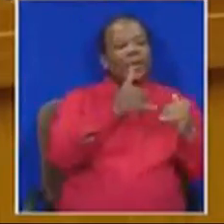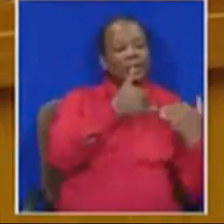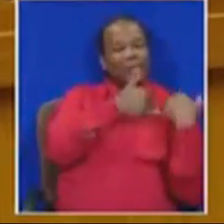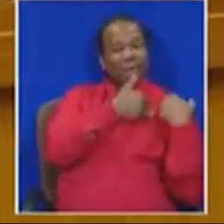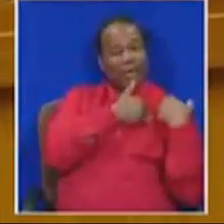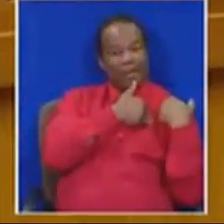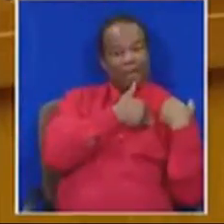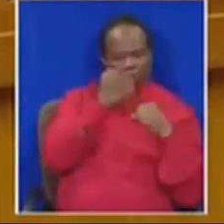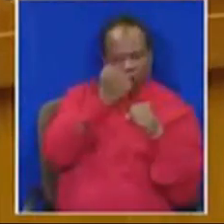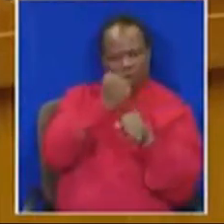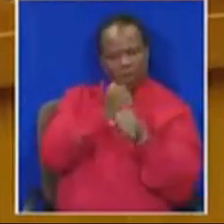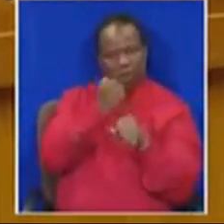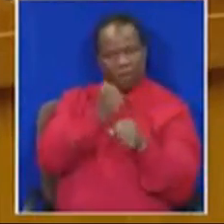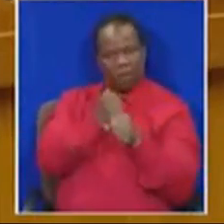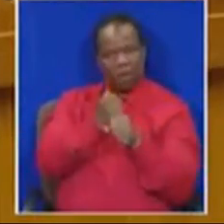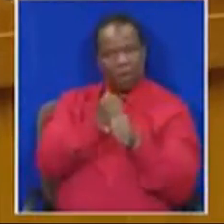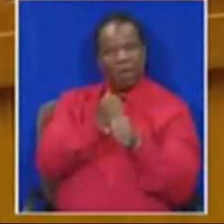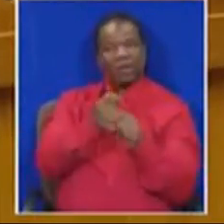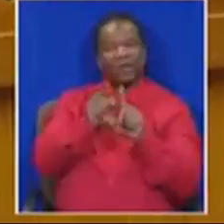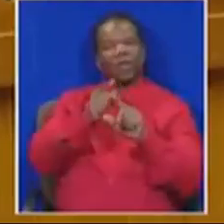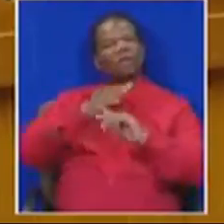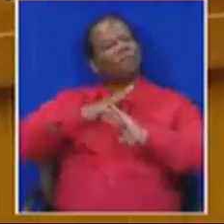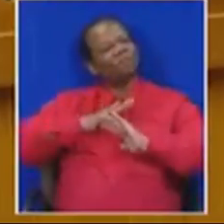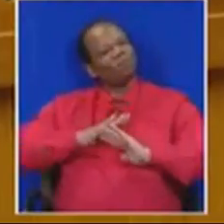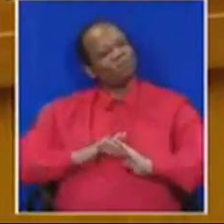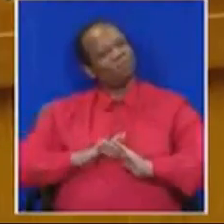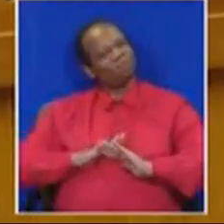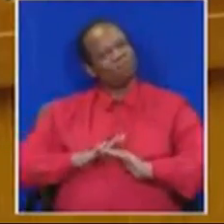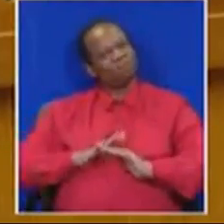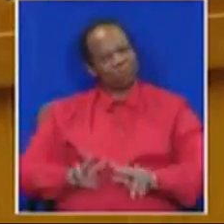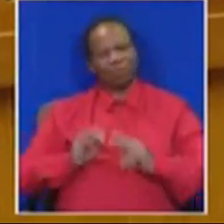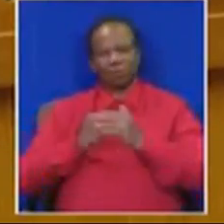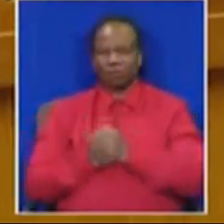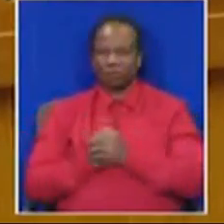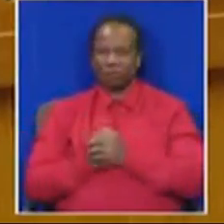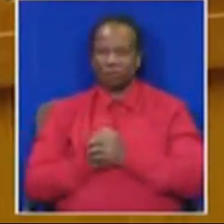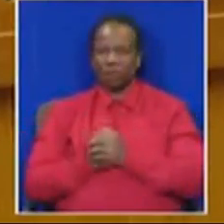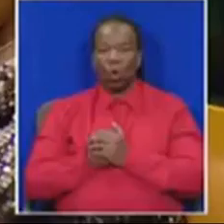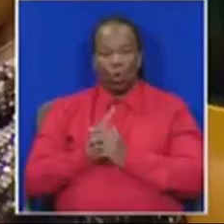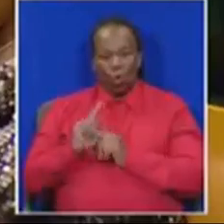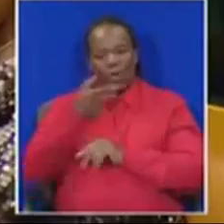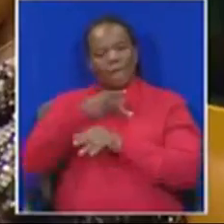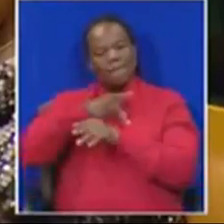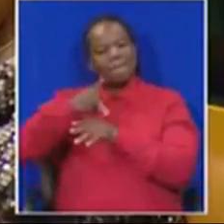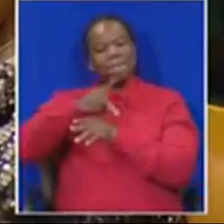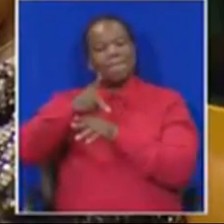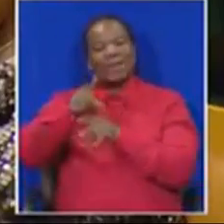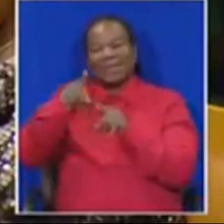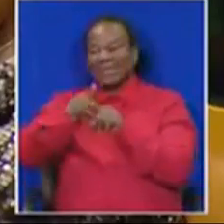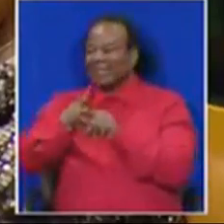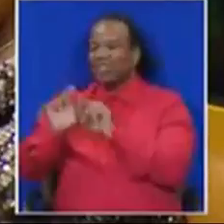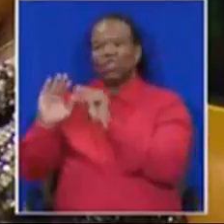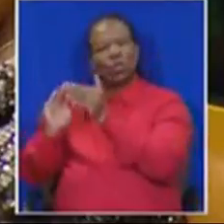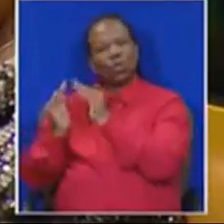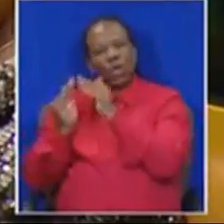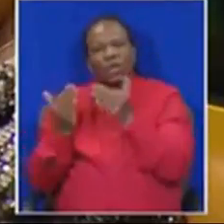productive, and they may be content. We are determined to build a society defined